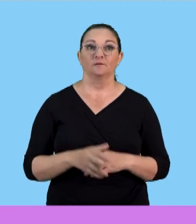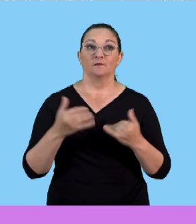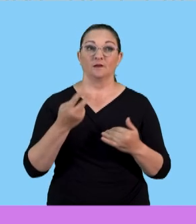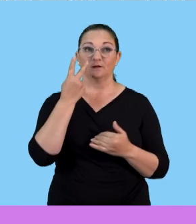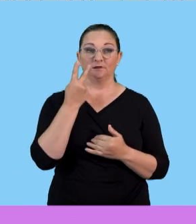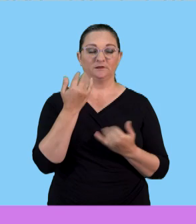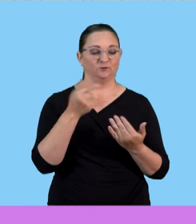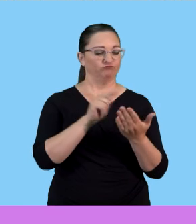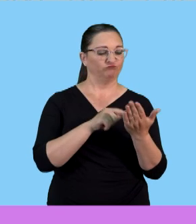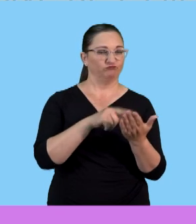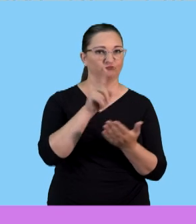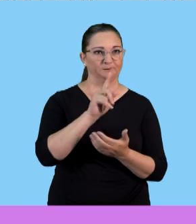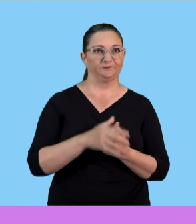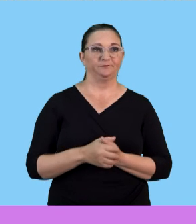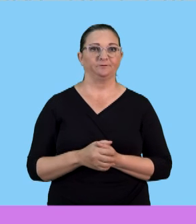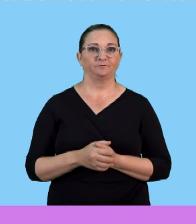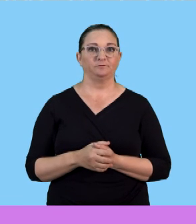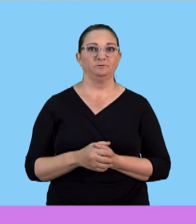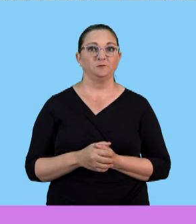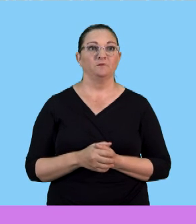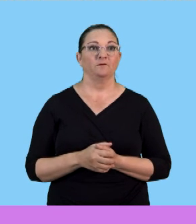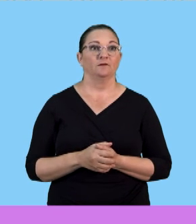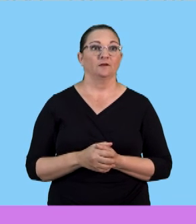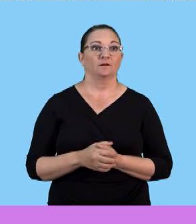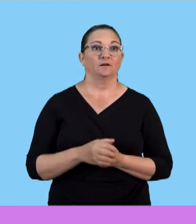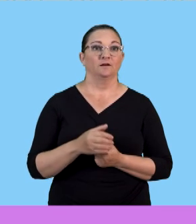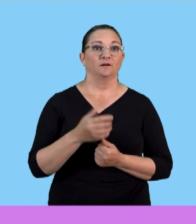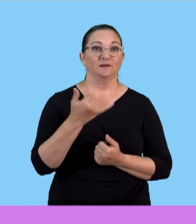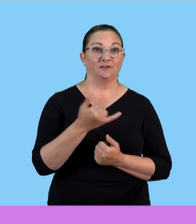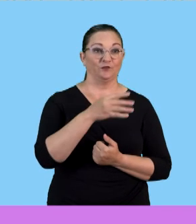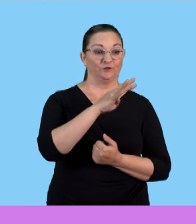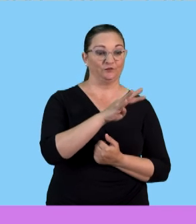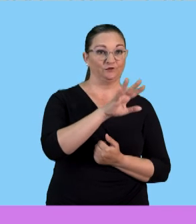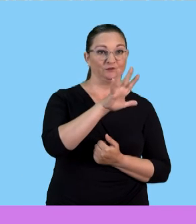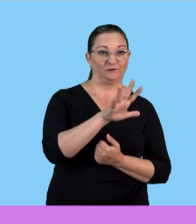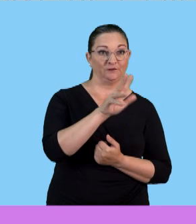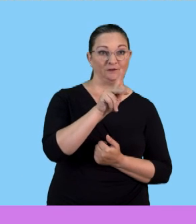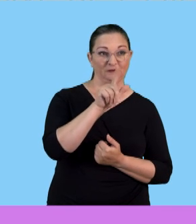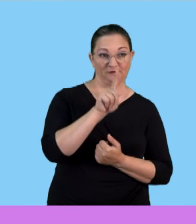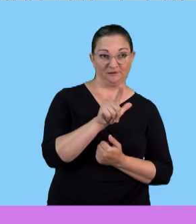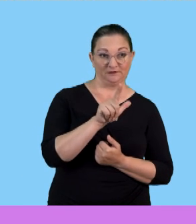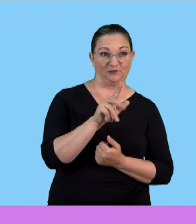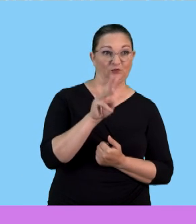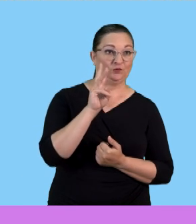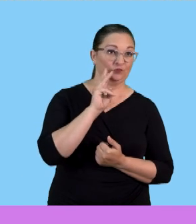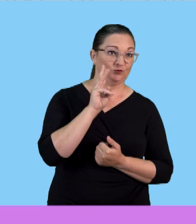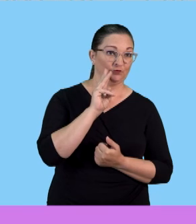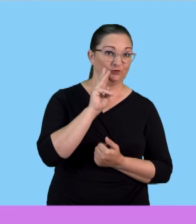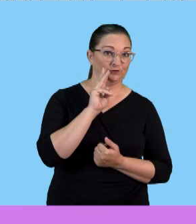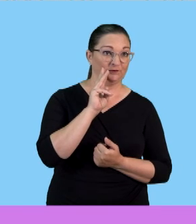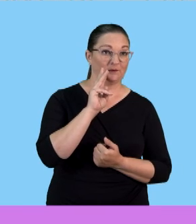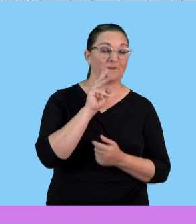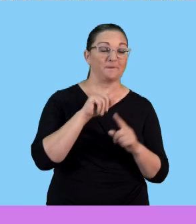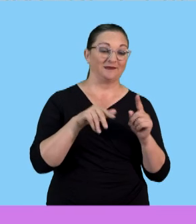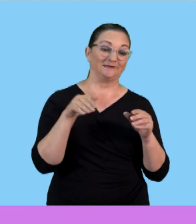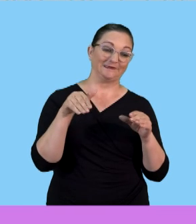Now, let us go and calculate the cost of using 45 kiloliters of